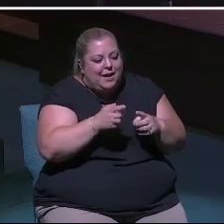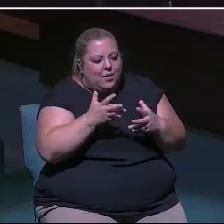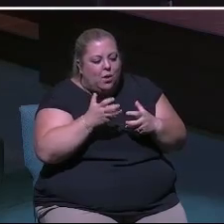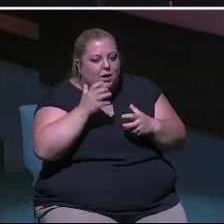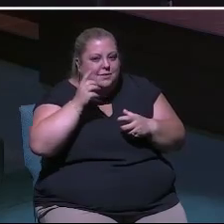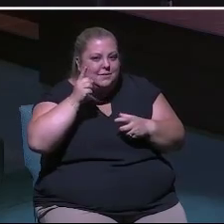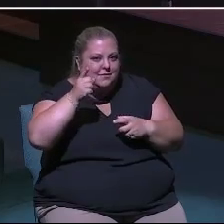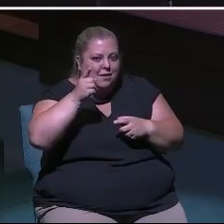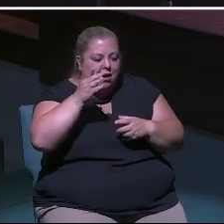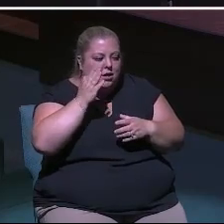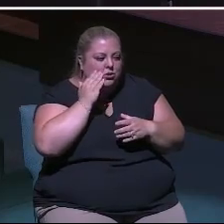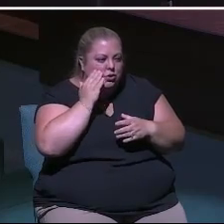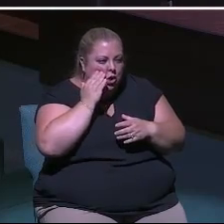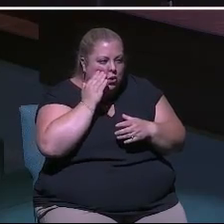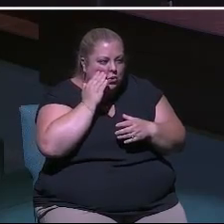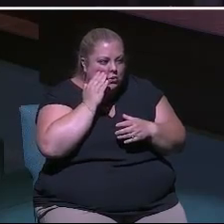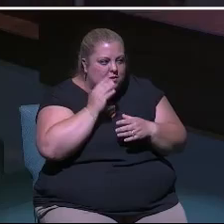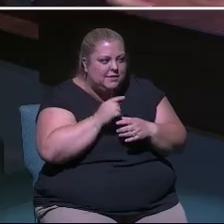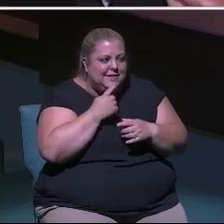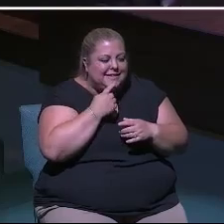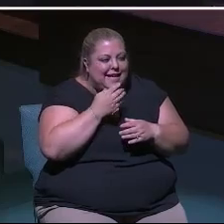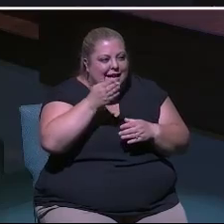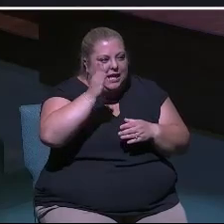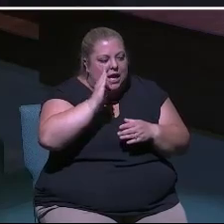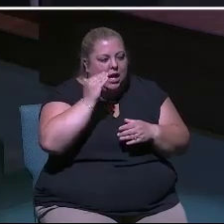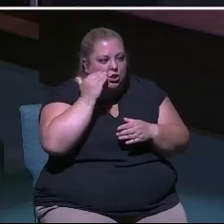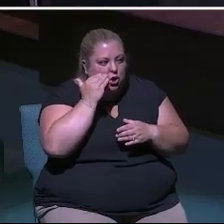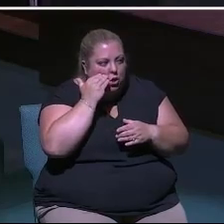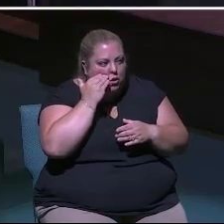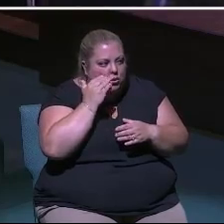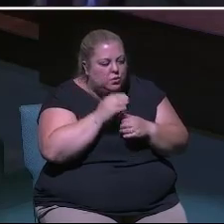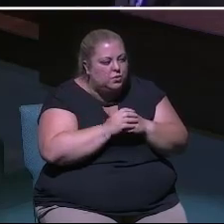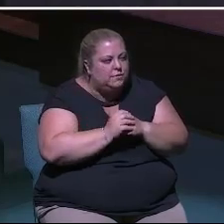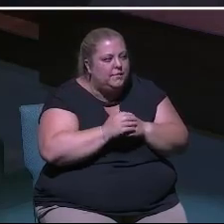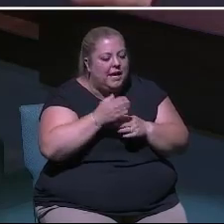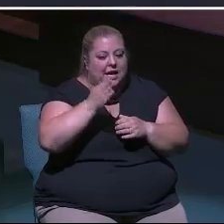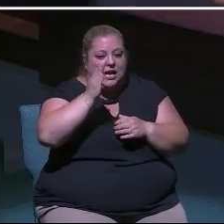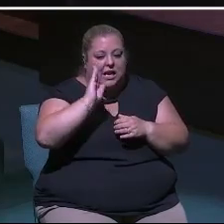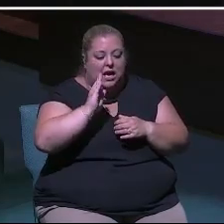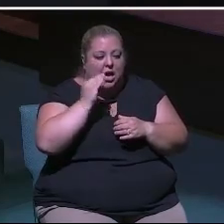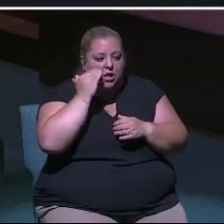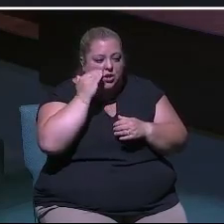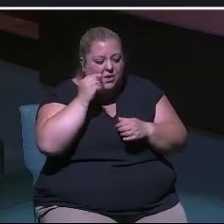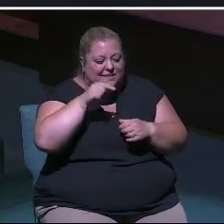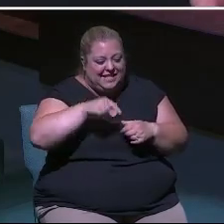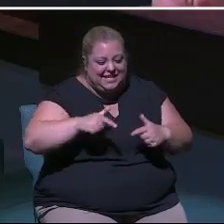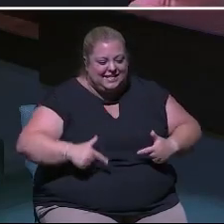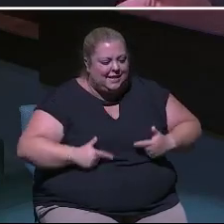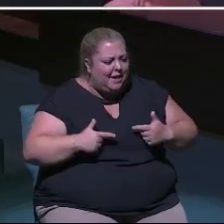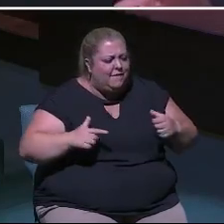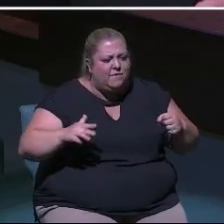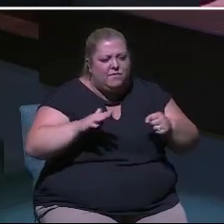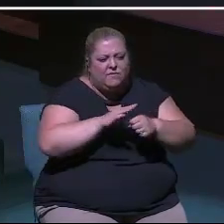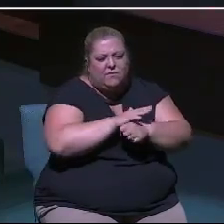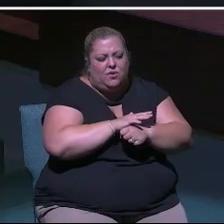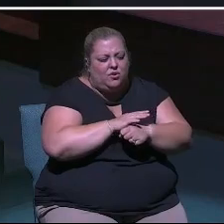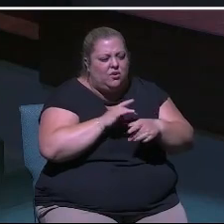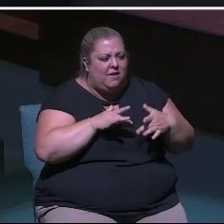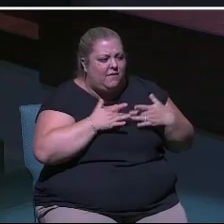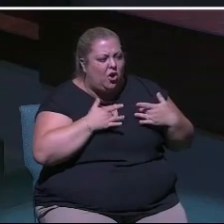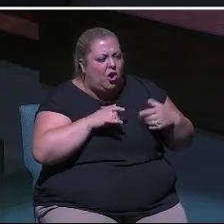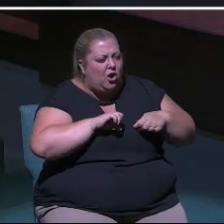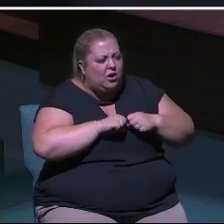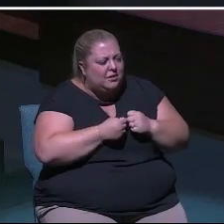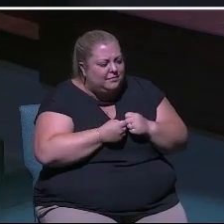God knows. Say it again, God knows. God knows this life is filled with heartache. It's filled